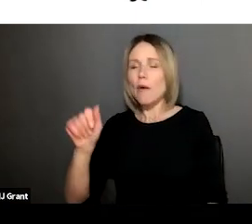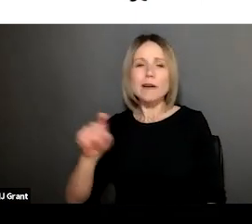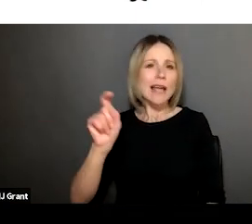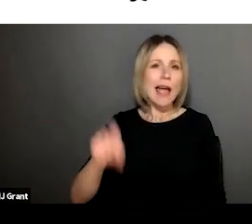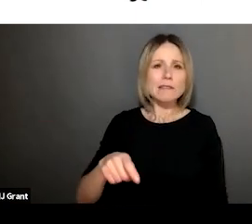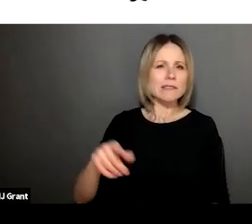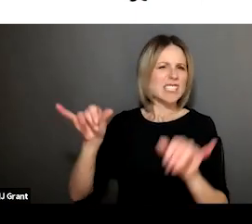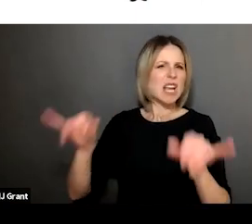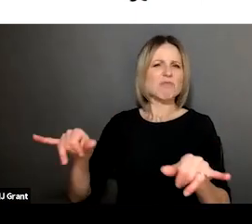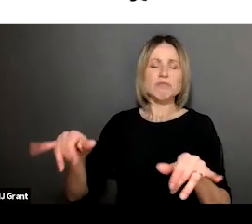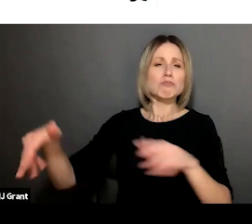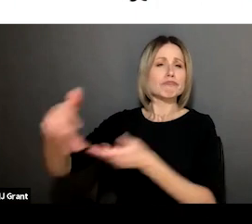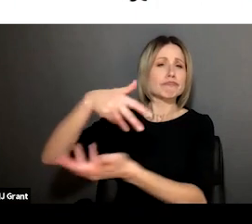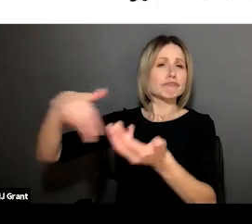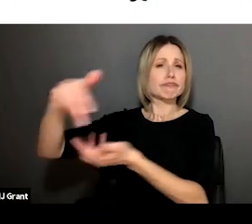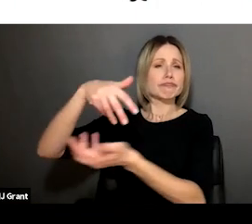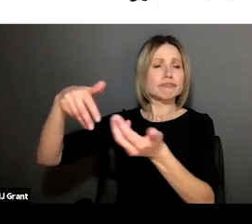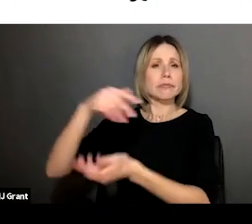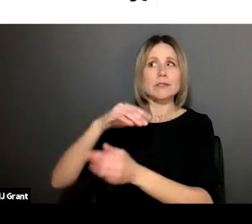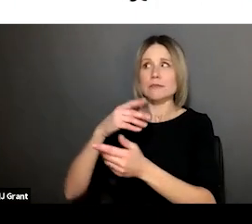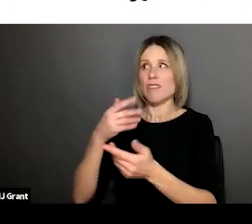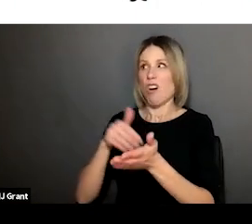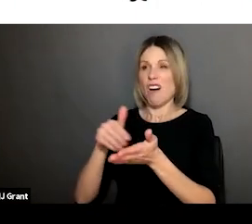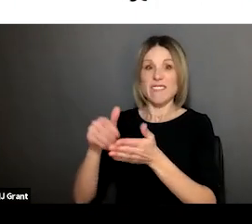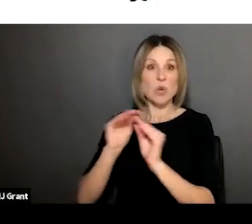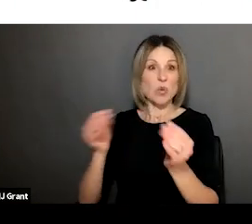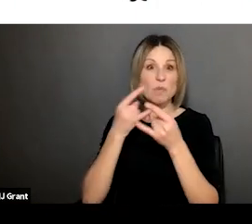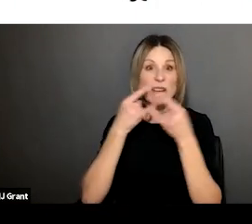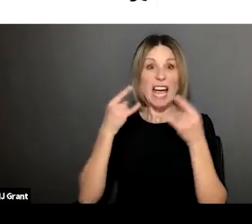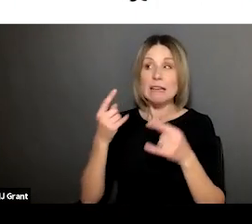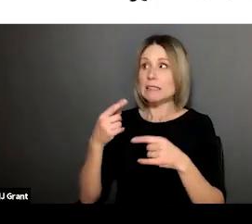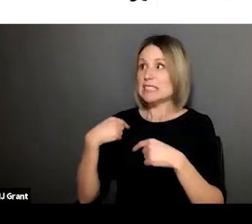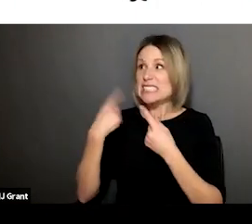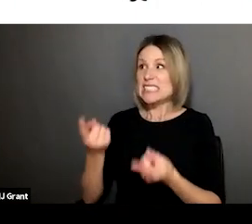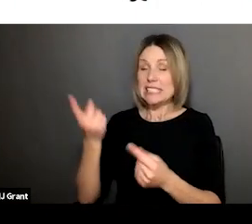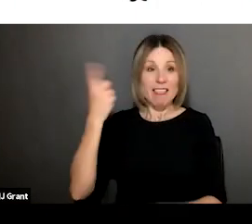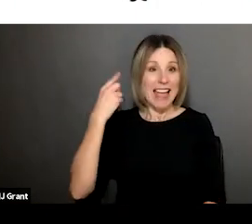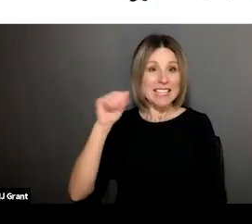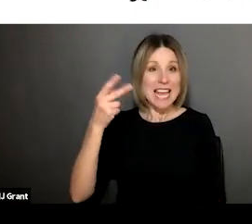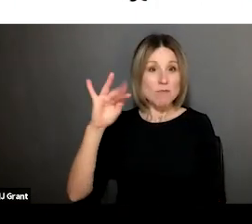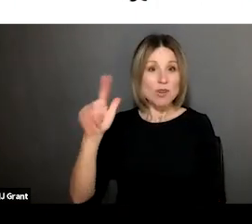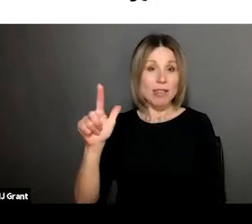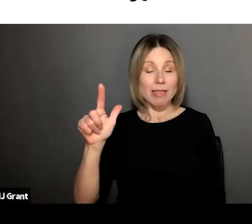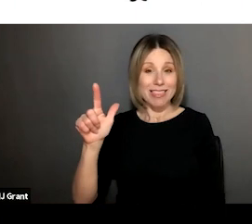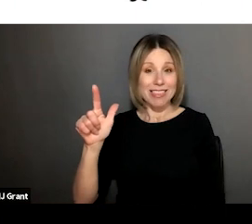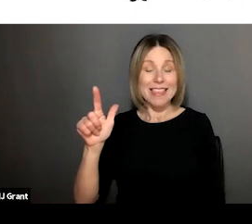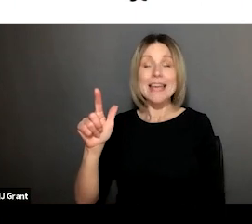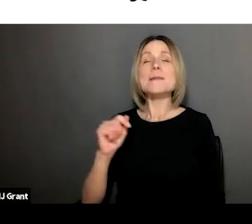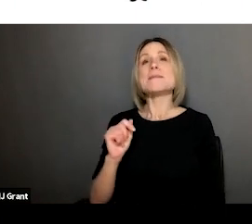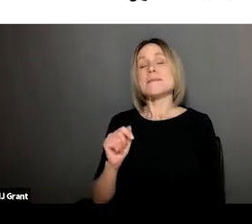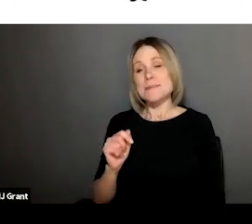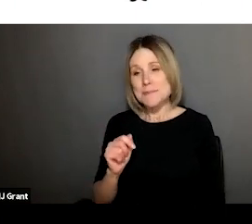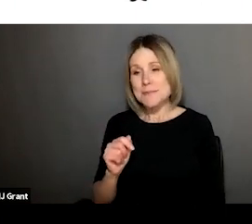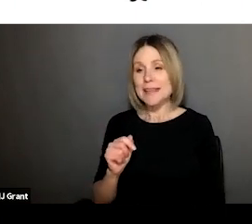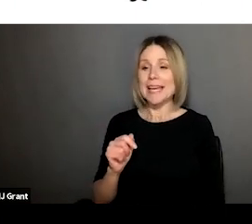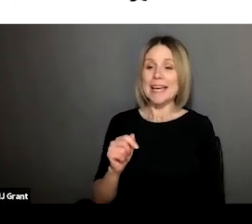indoors frequently without masks since April of last year. So at some level, it feels like